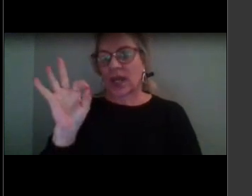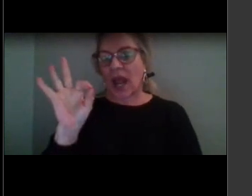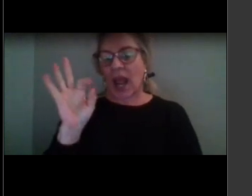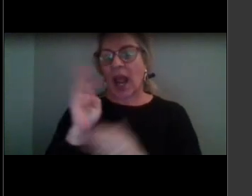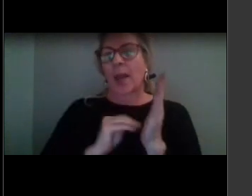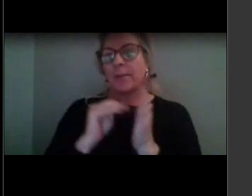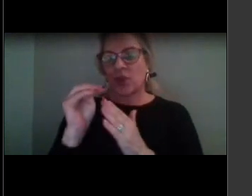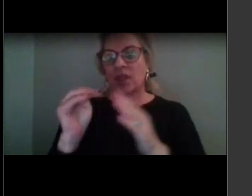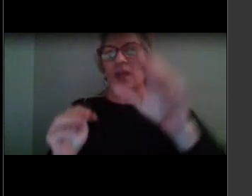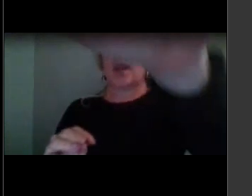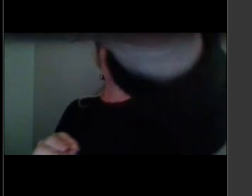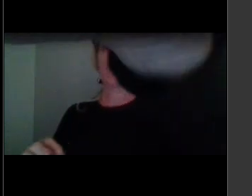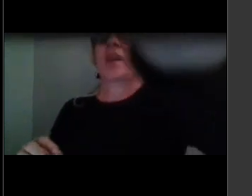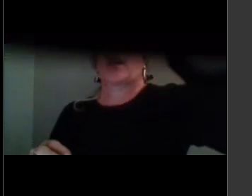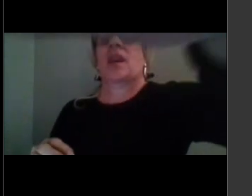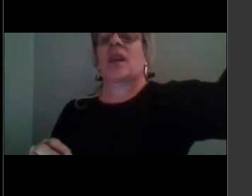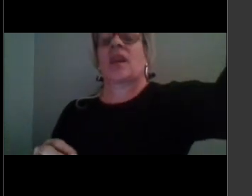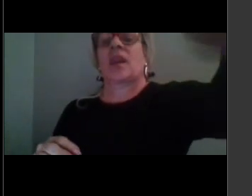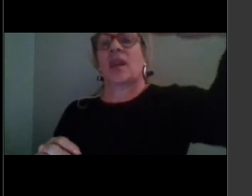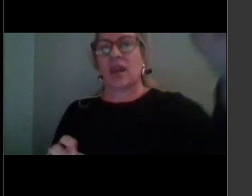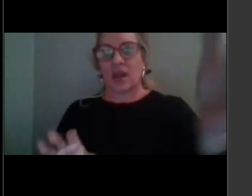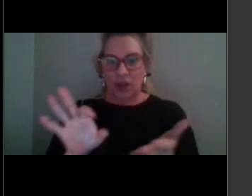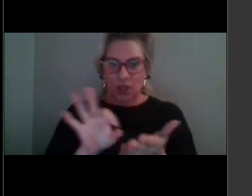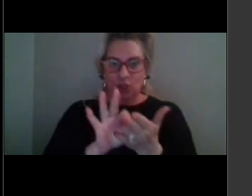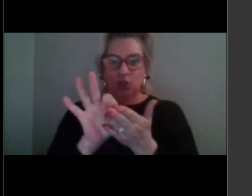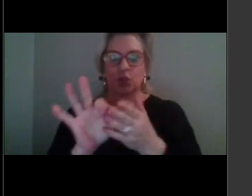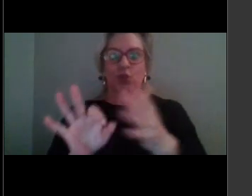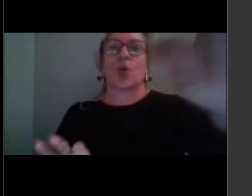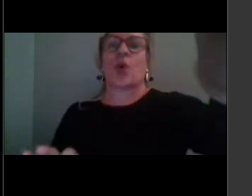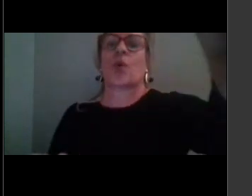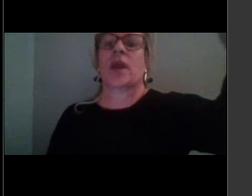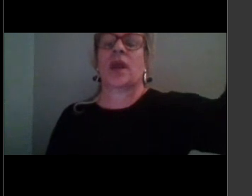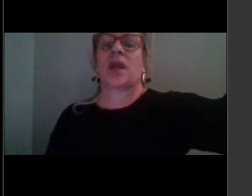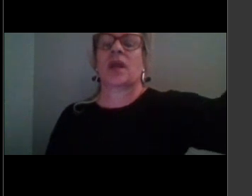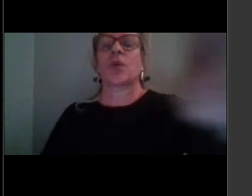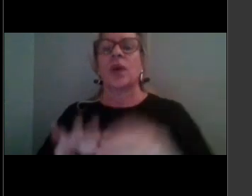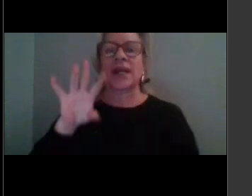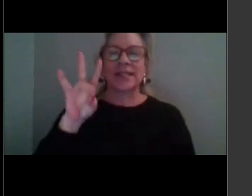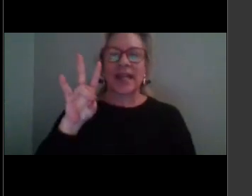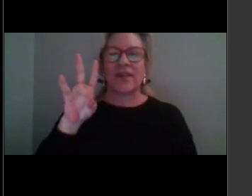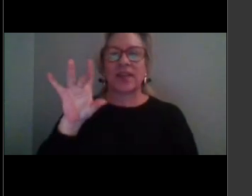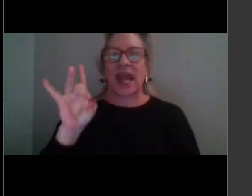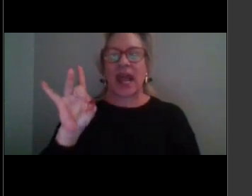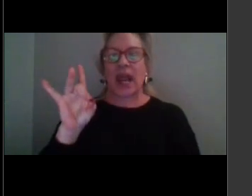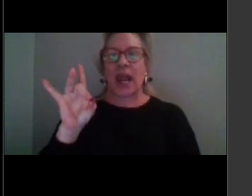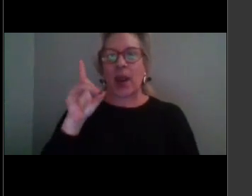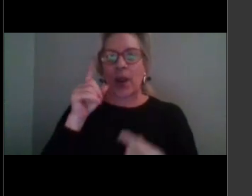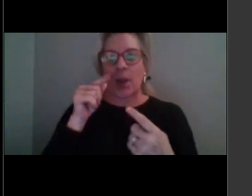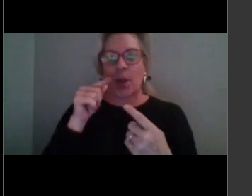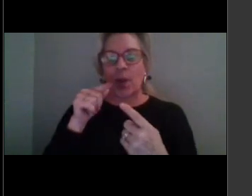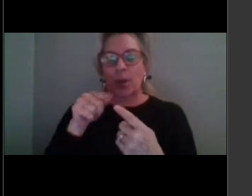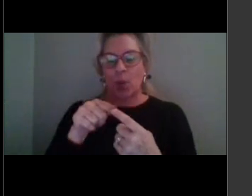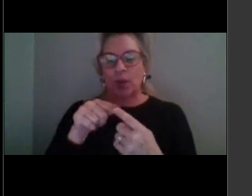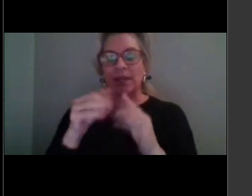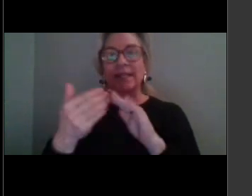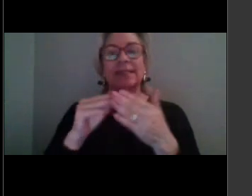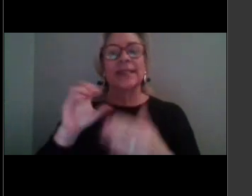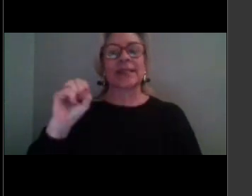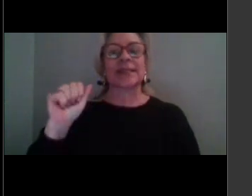million. The scoring threshold in the small urban and rural was 78 points. And the City of